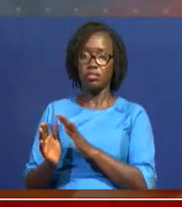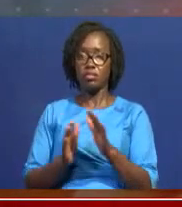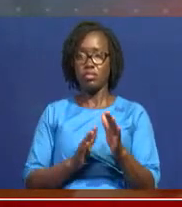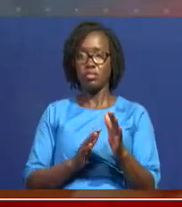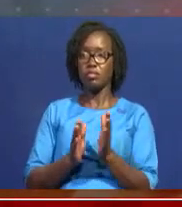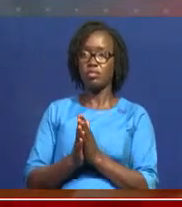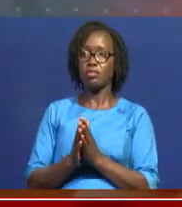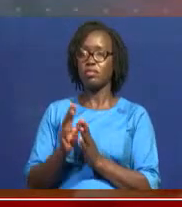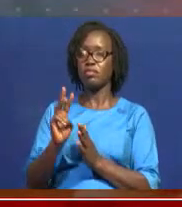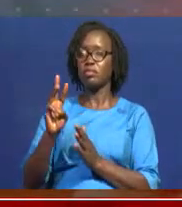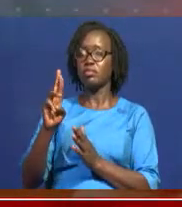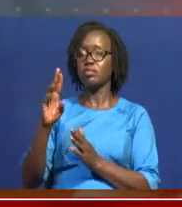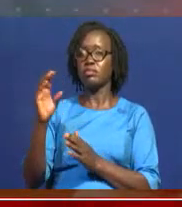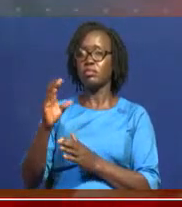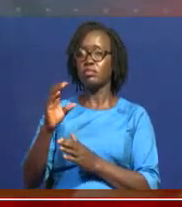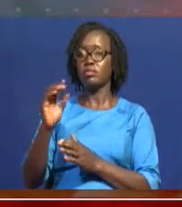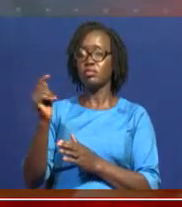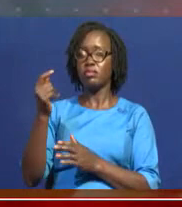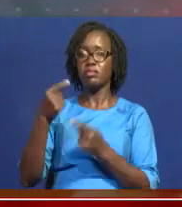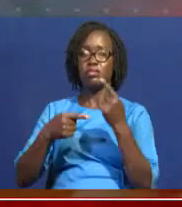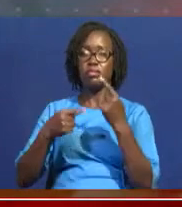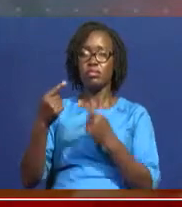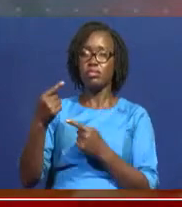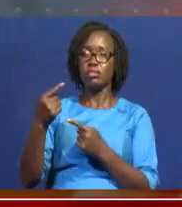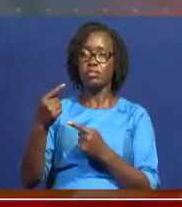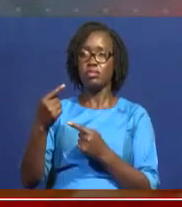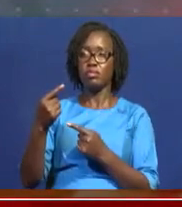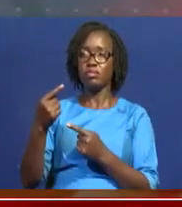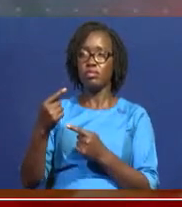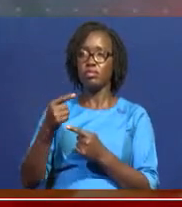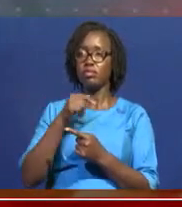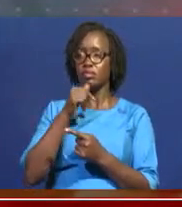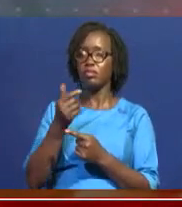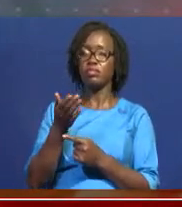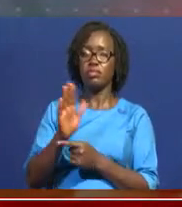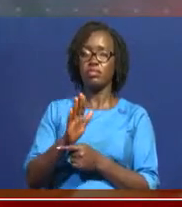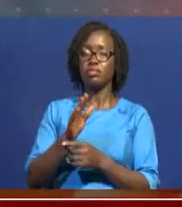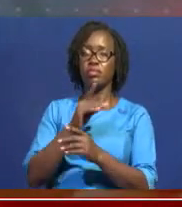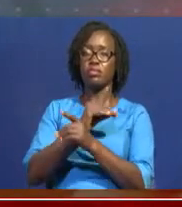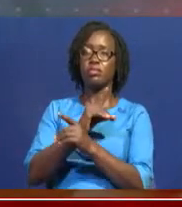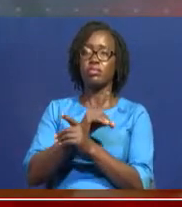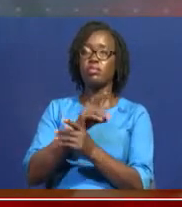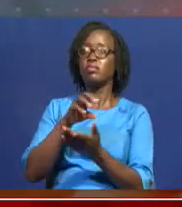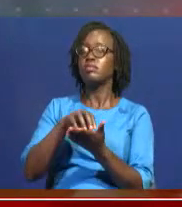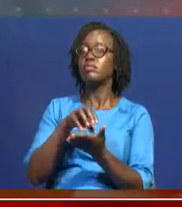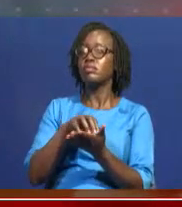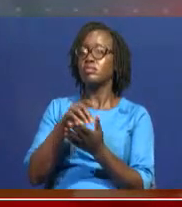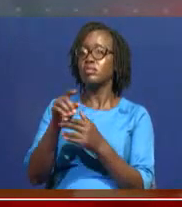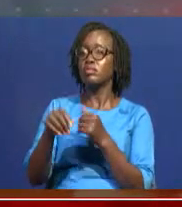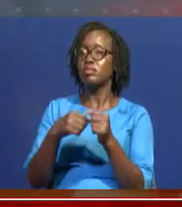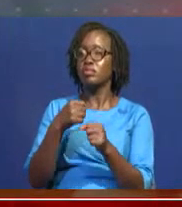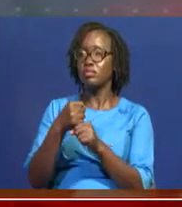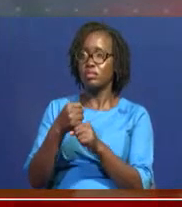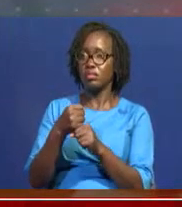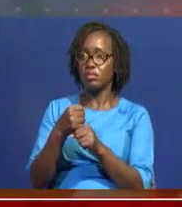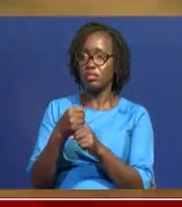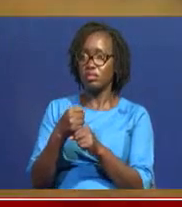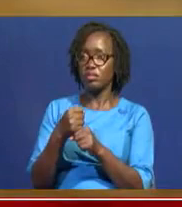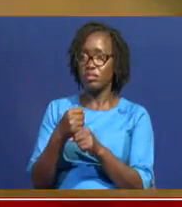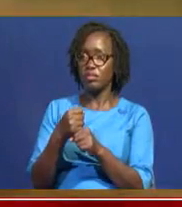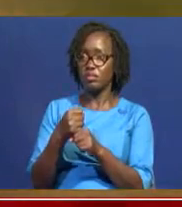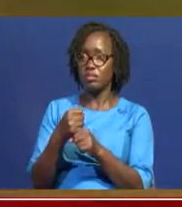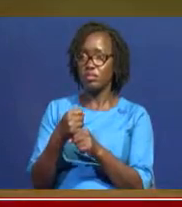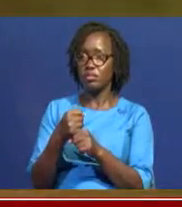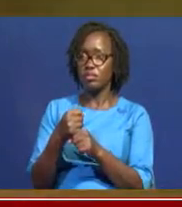year's WRC Safari Rally Kenya winner Sebastian Ogier will not be returning to defend his title. The 8-time WRC